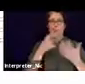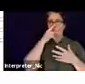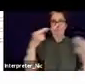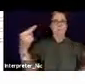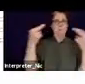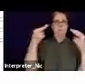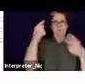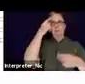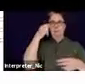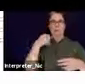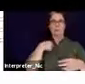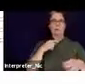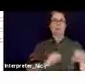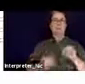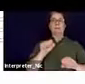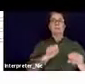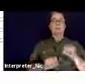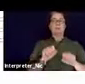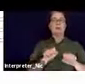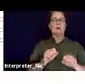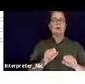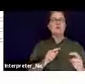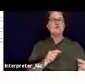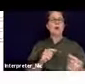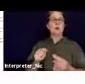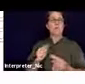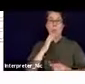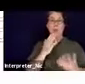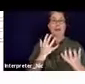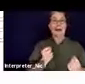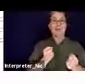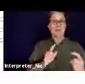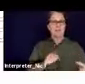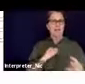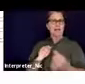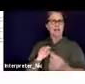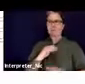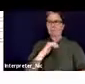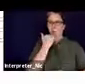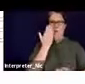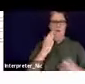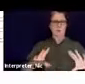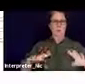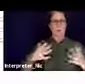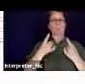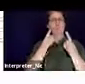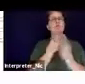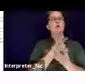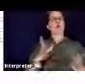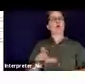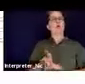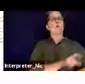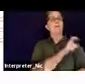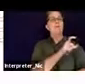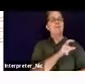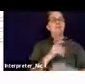I'm focused, I'm facing challenges, I habitually exude confidence. And then we have Will, who